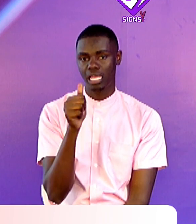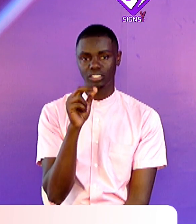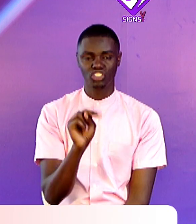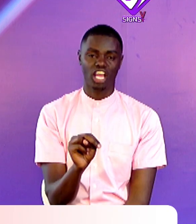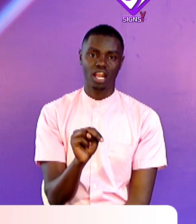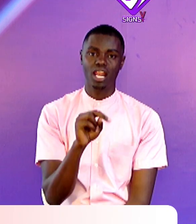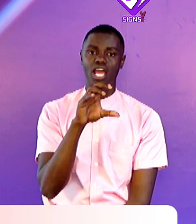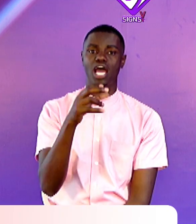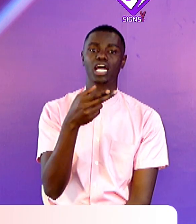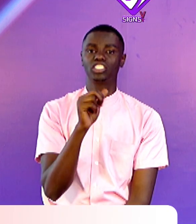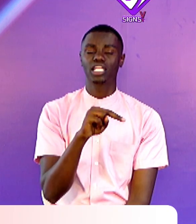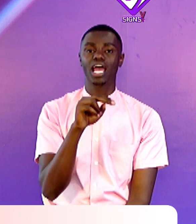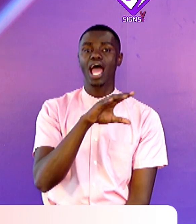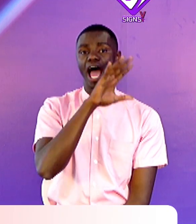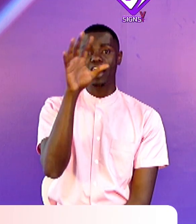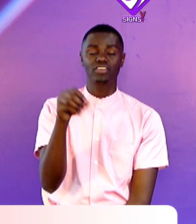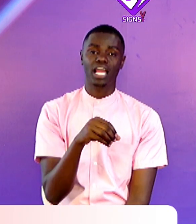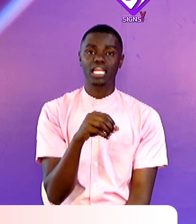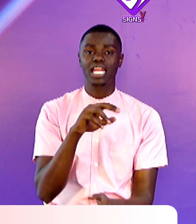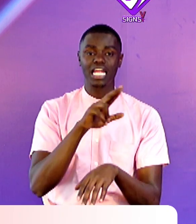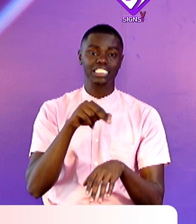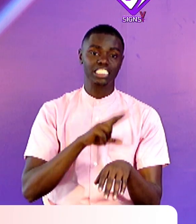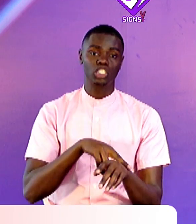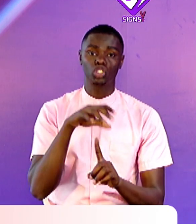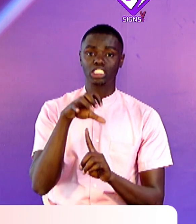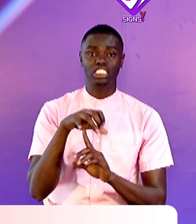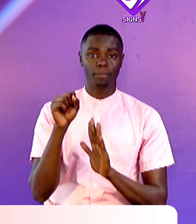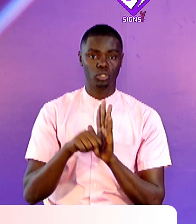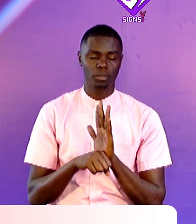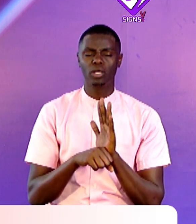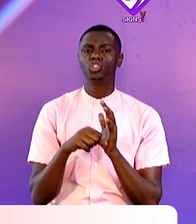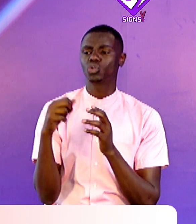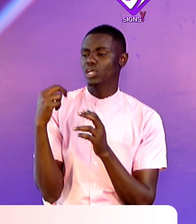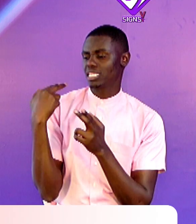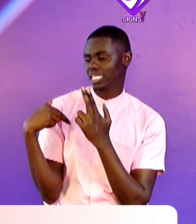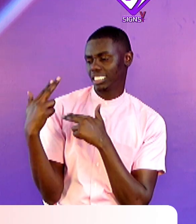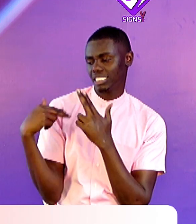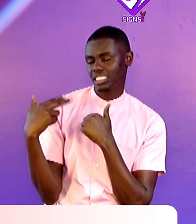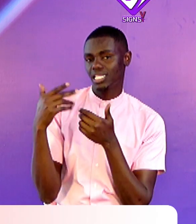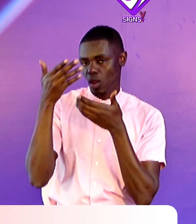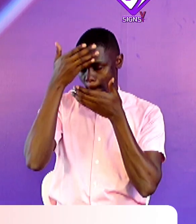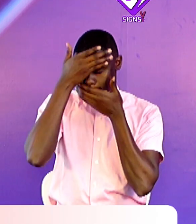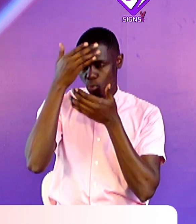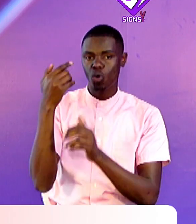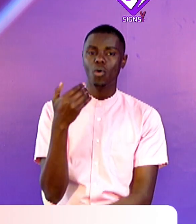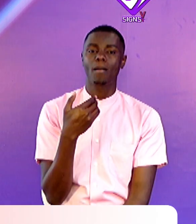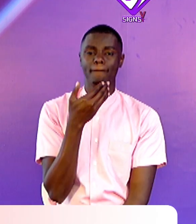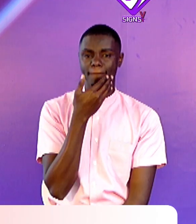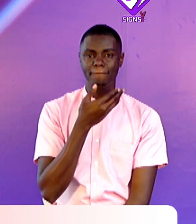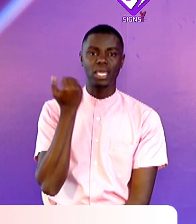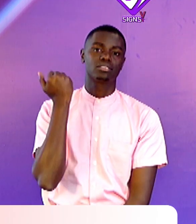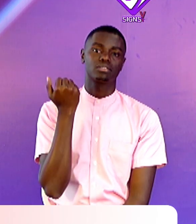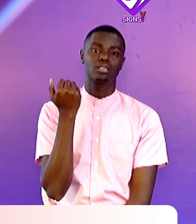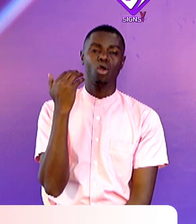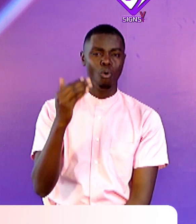CHAN means African Nation Champions. Yeah? Yes. So in the history of CHAN, Morocco is ranked as the best. They